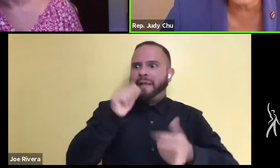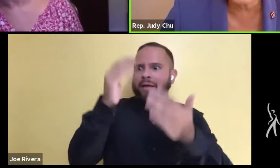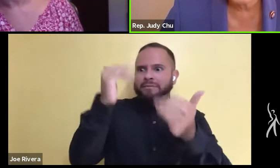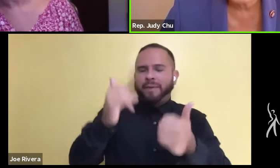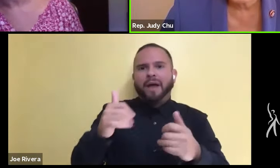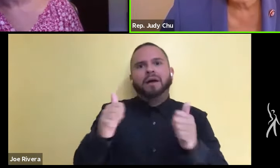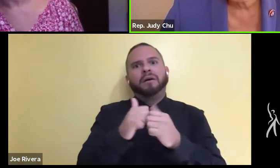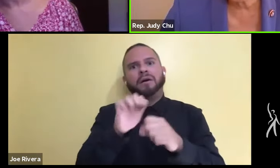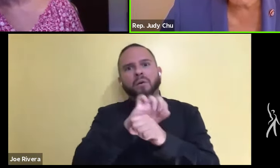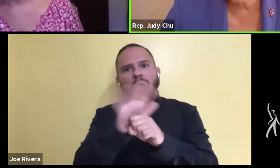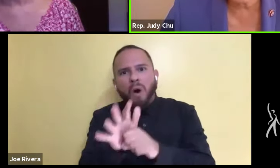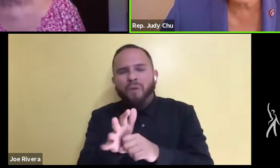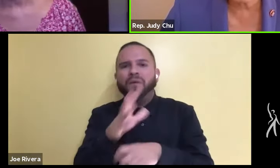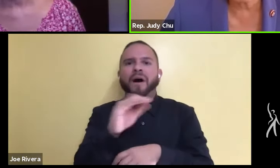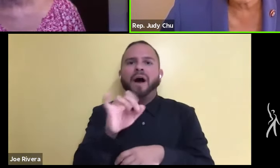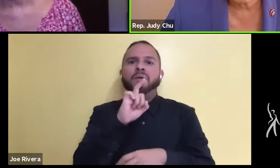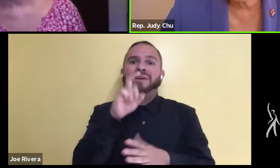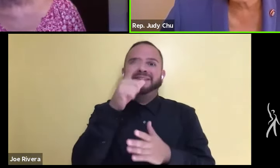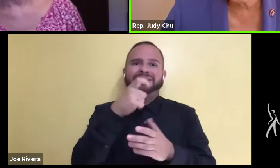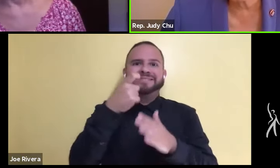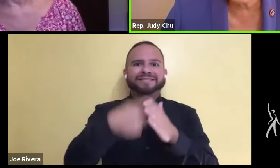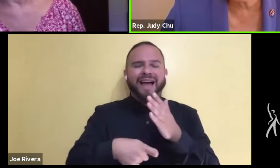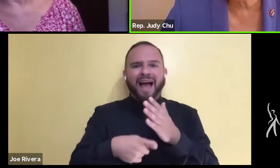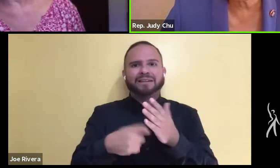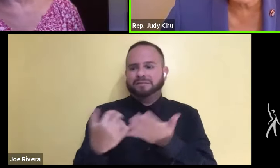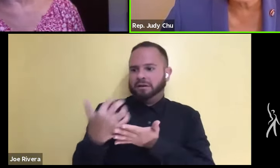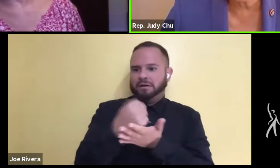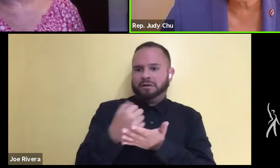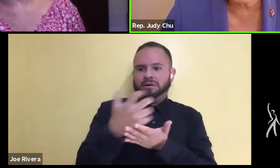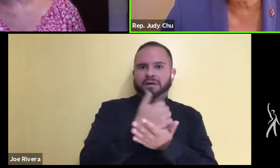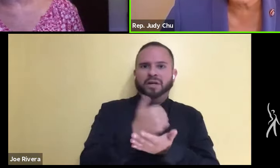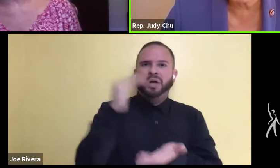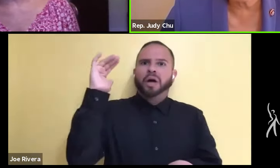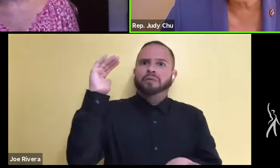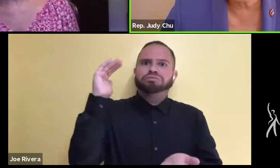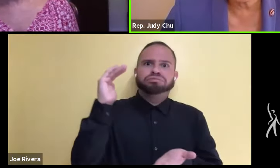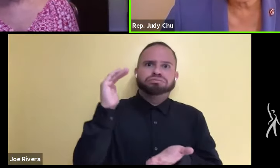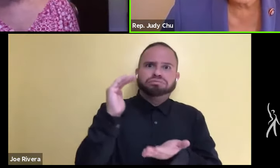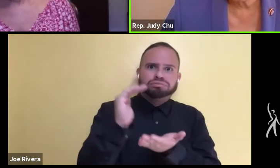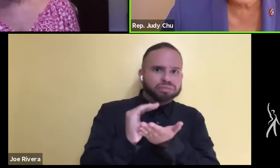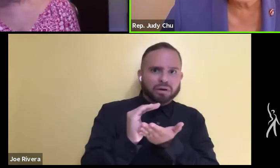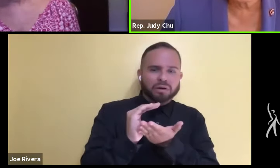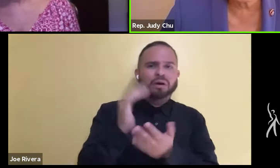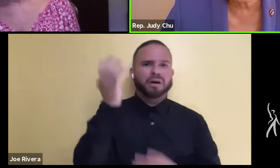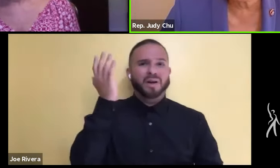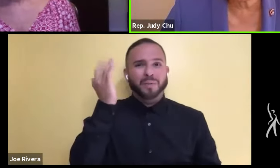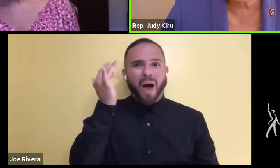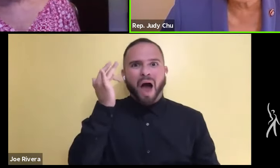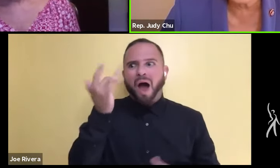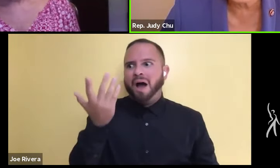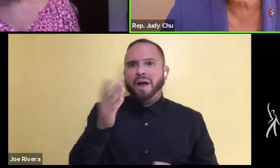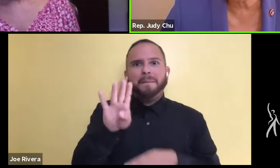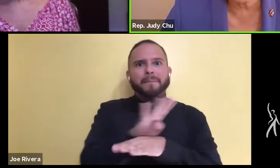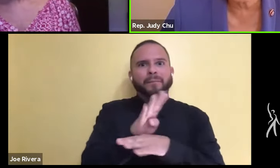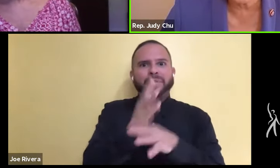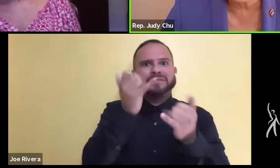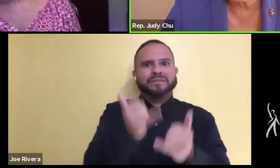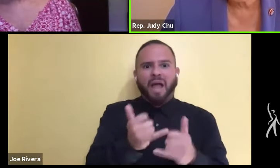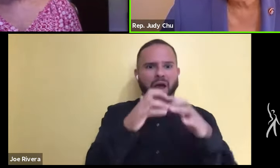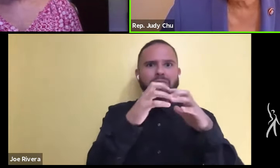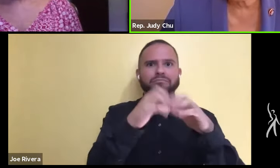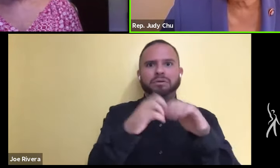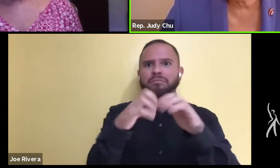are going so far down with so many businesses not being able to pay in. And in fact, already California